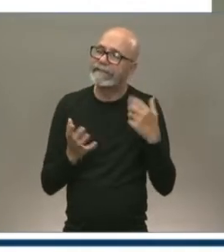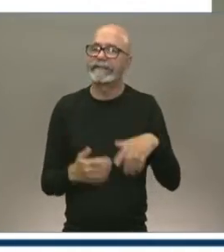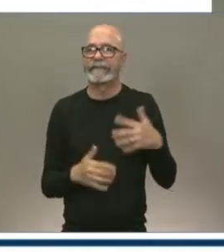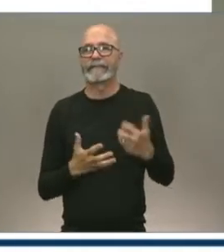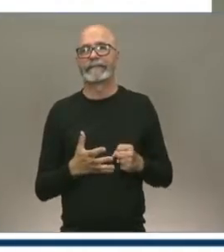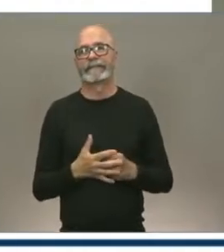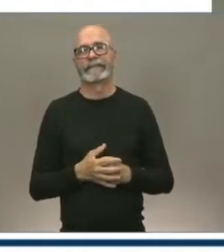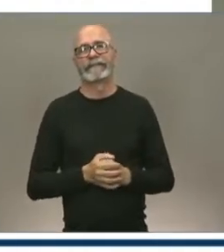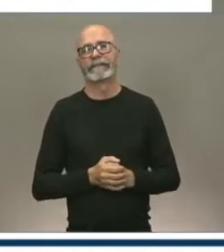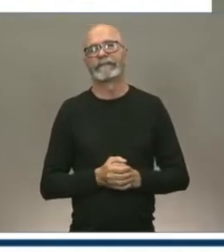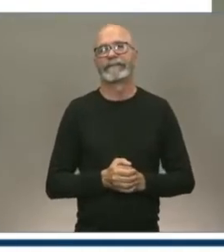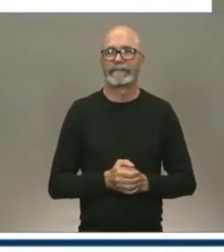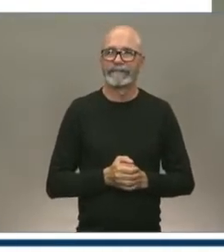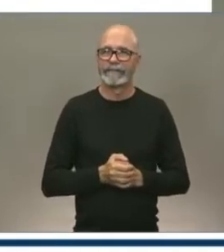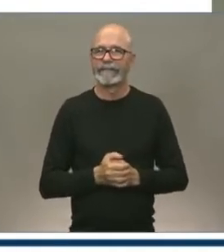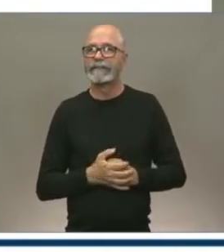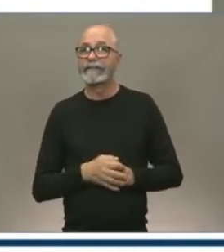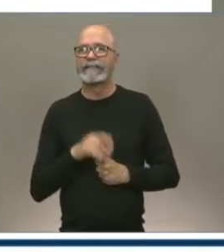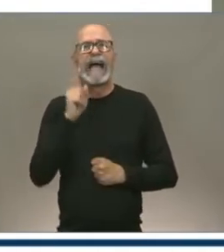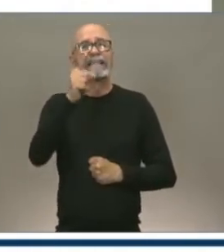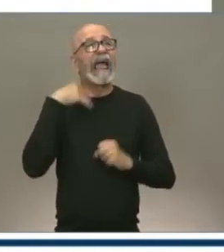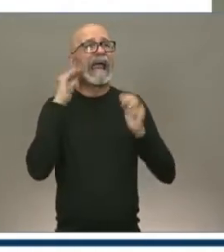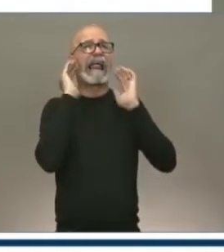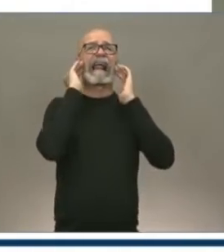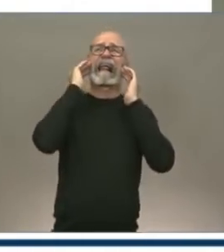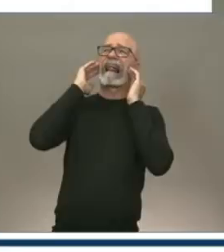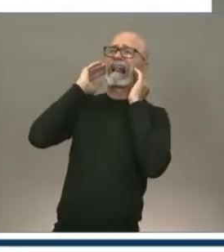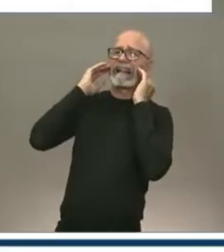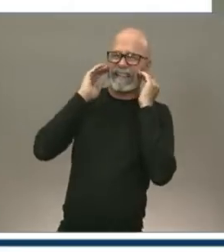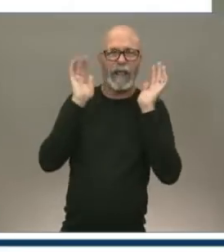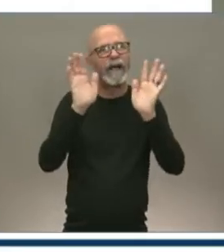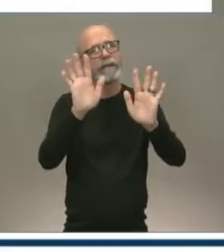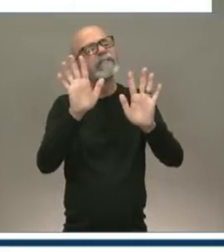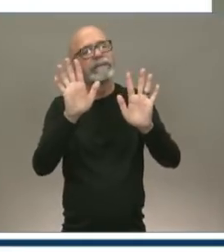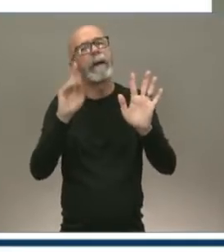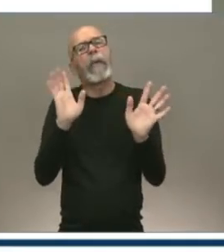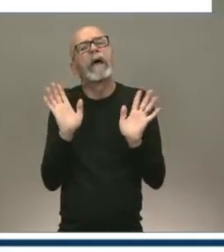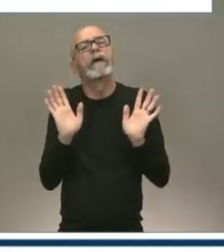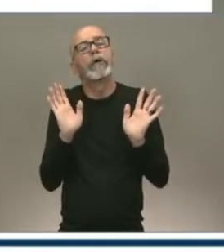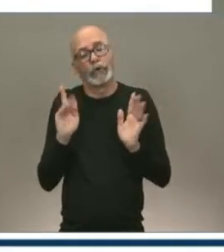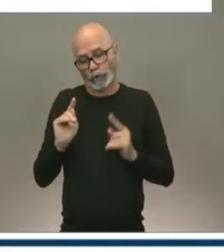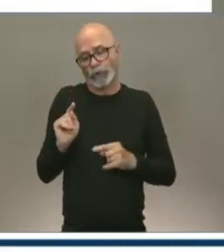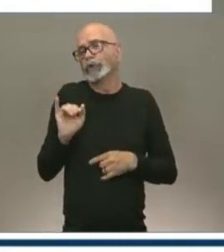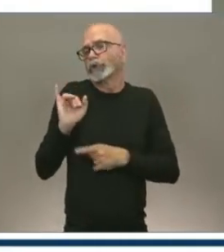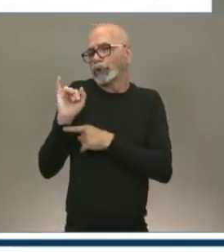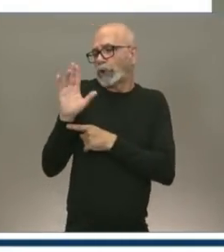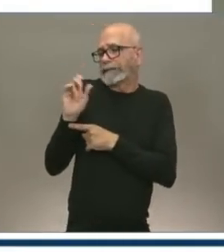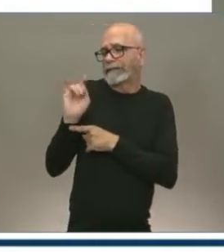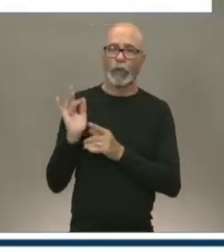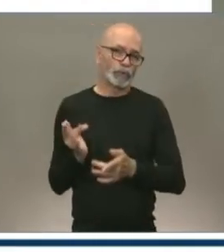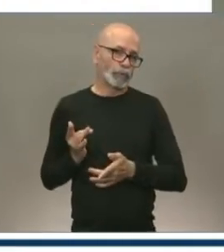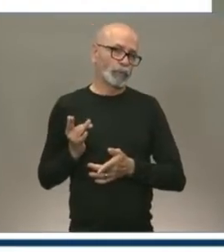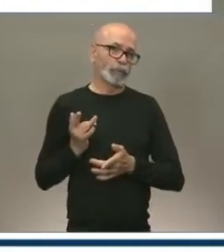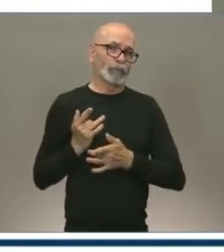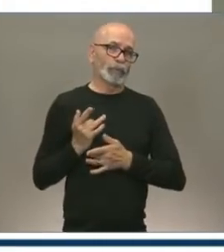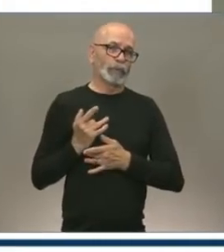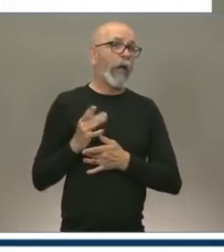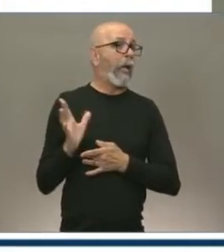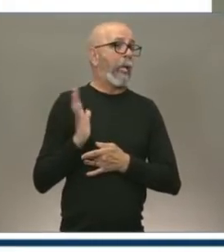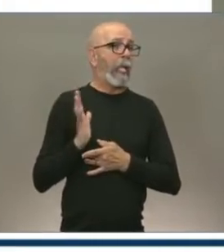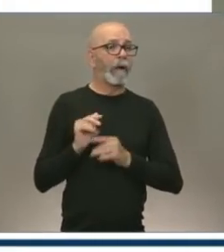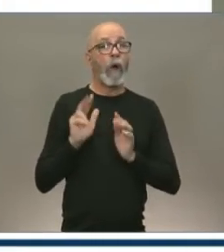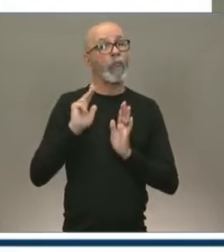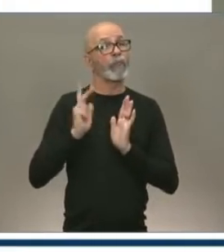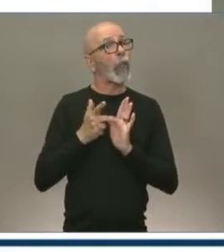are in a pandemic, and a little bit of concern and caution about a third wave will help us stay committed